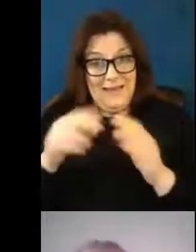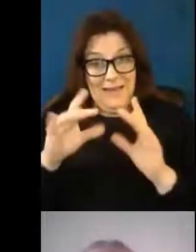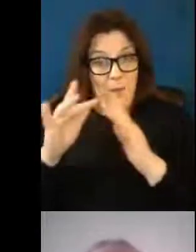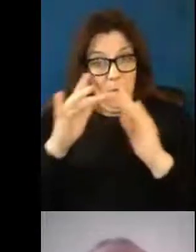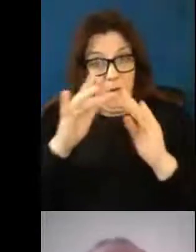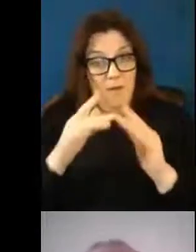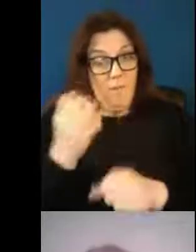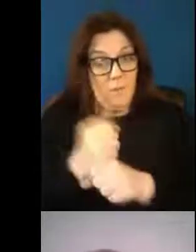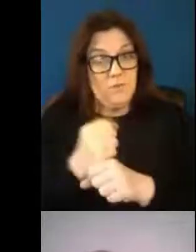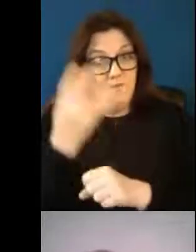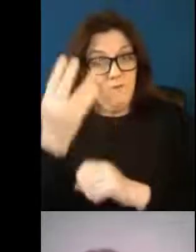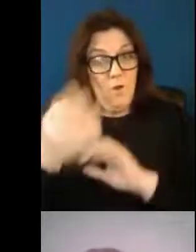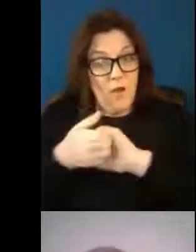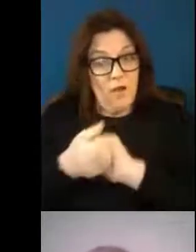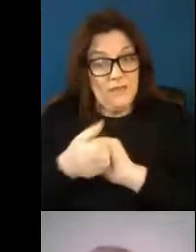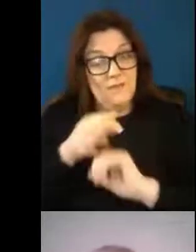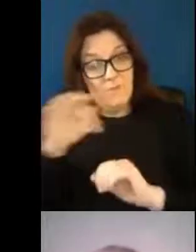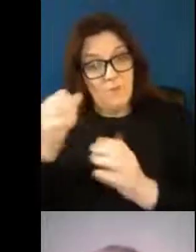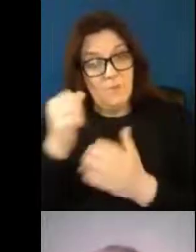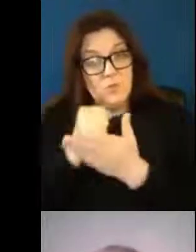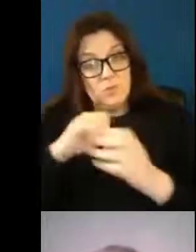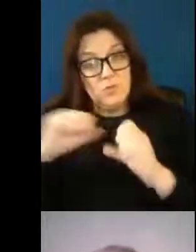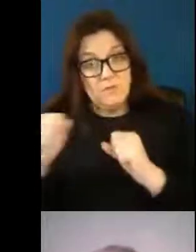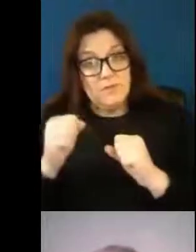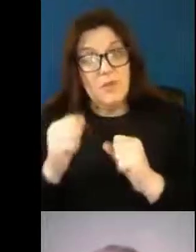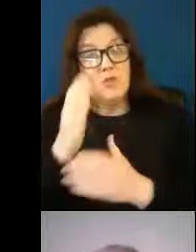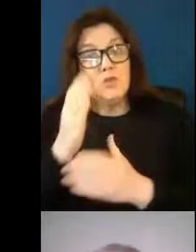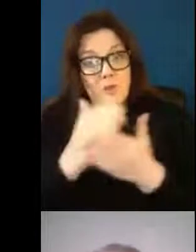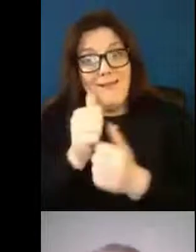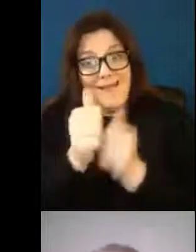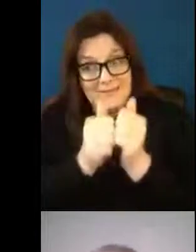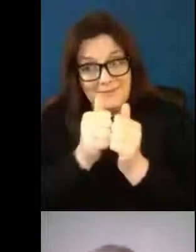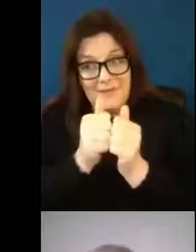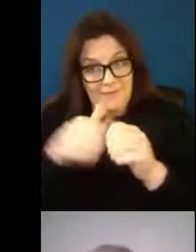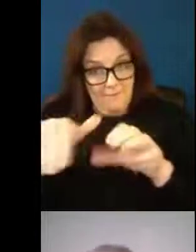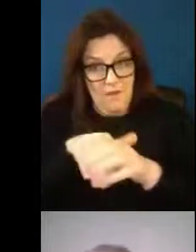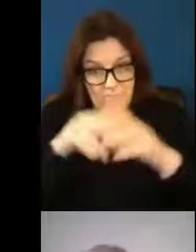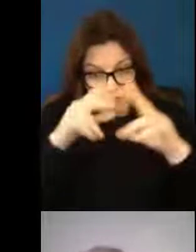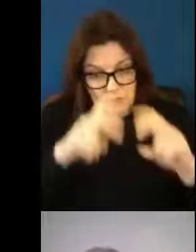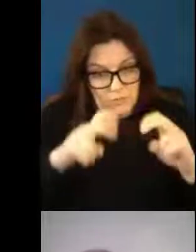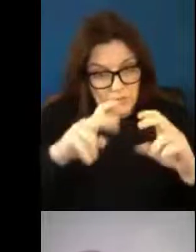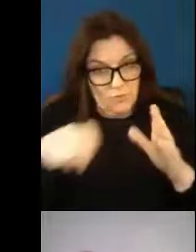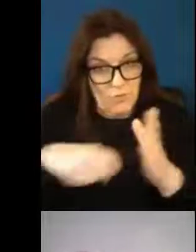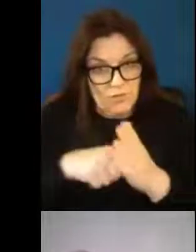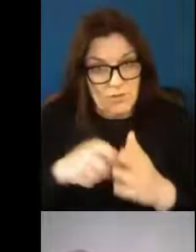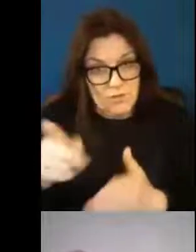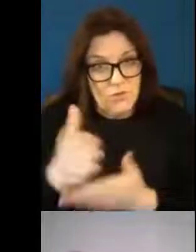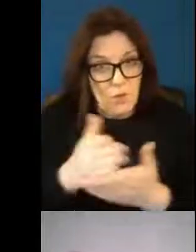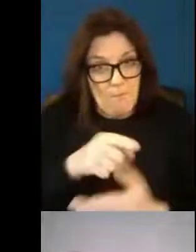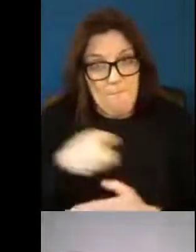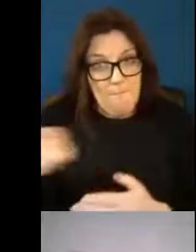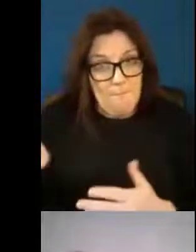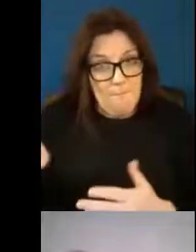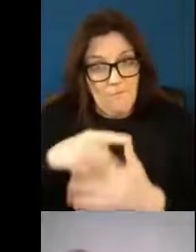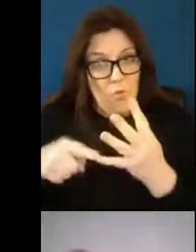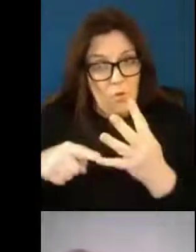services. Some of them have actively participated in research projects